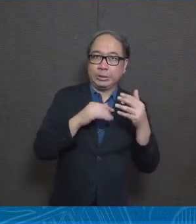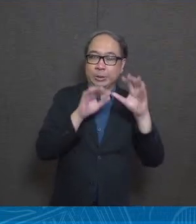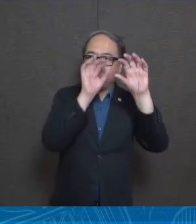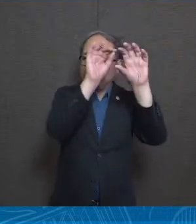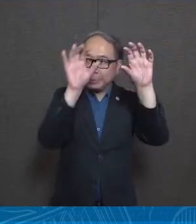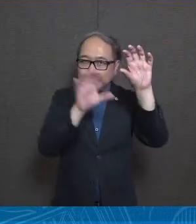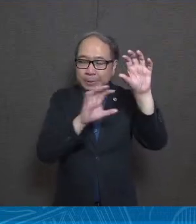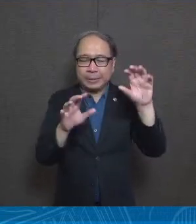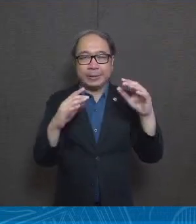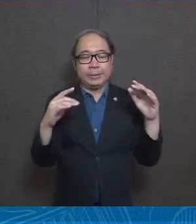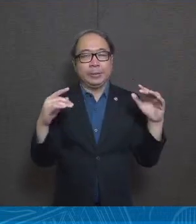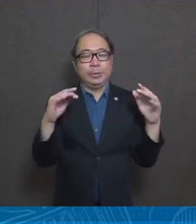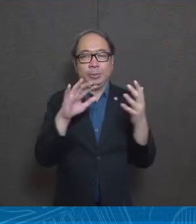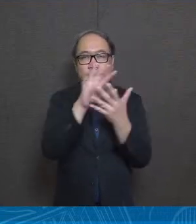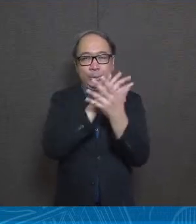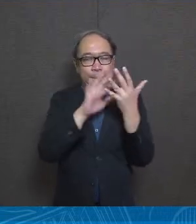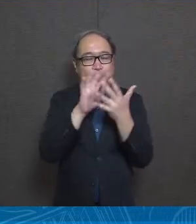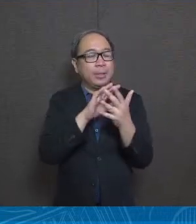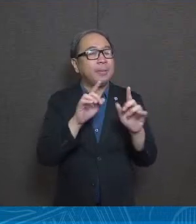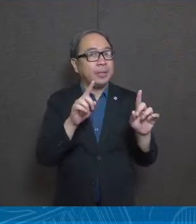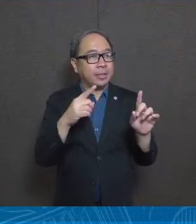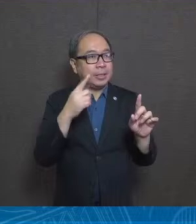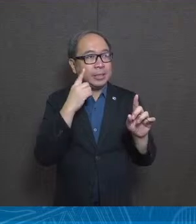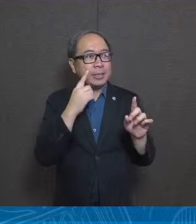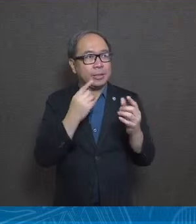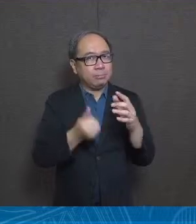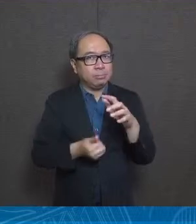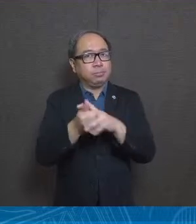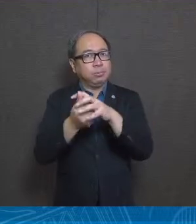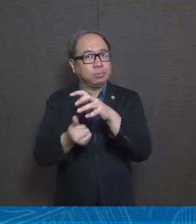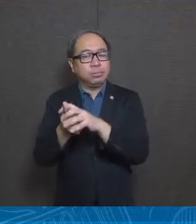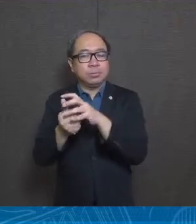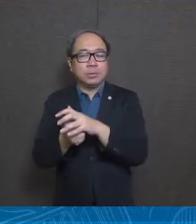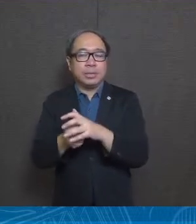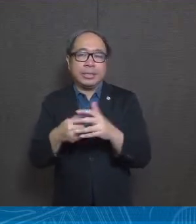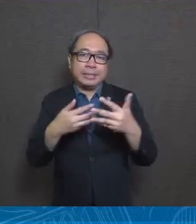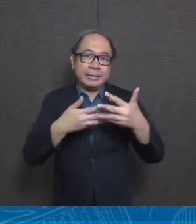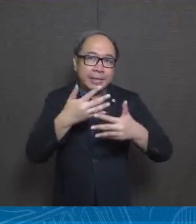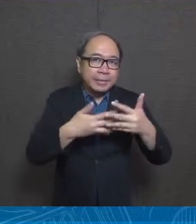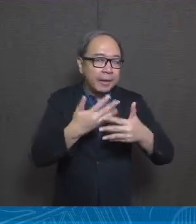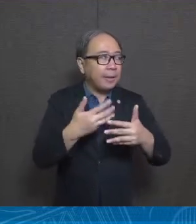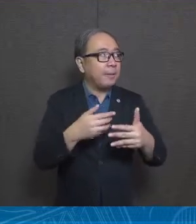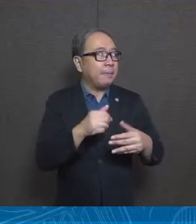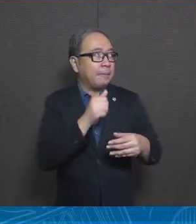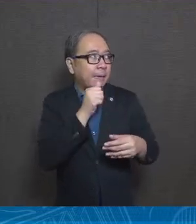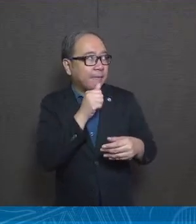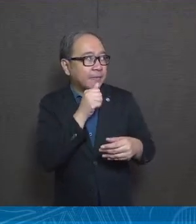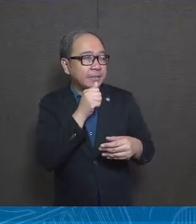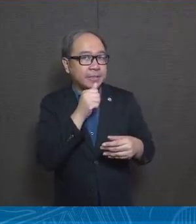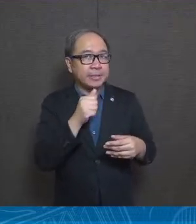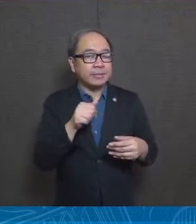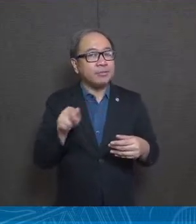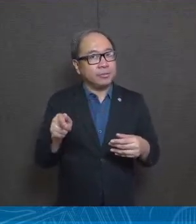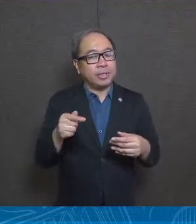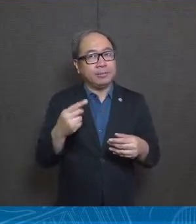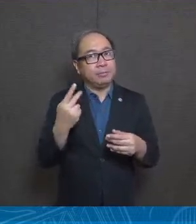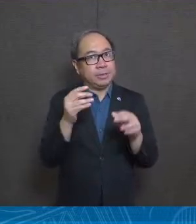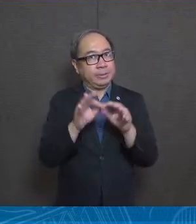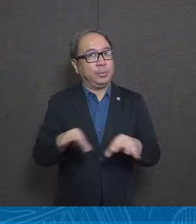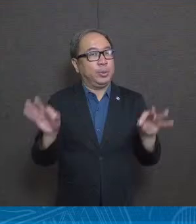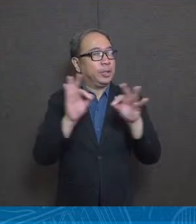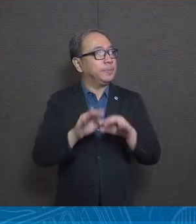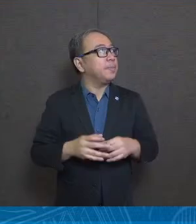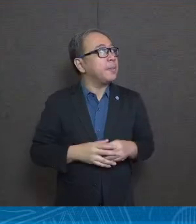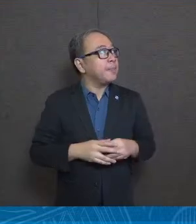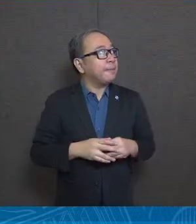see accuracy, data privacy, credibility are coming big. Too technical also. Okay, here I start.